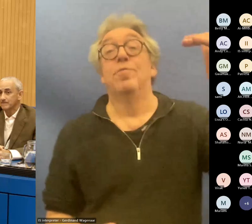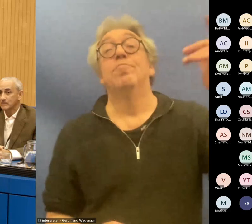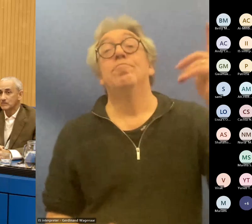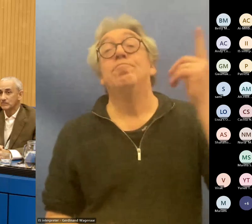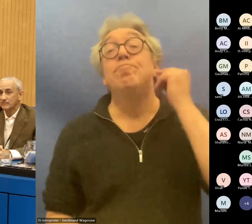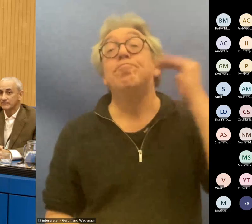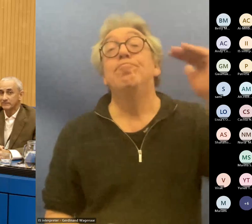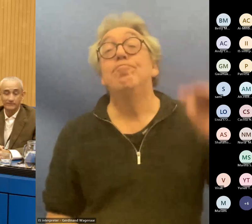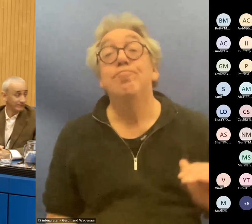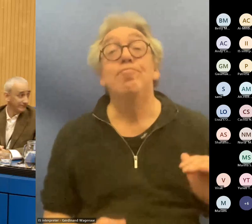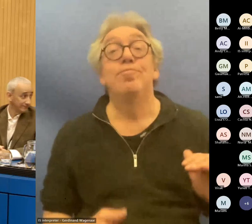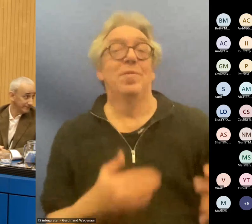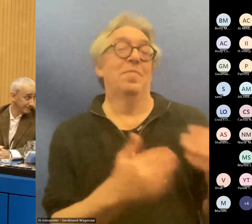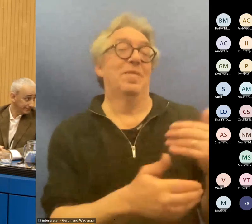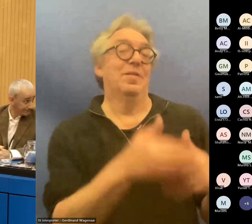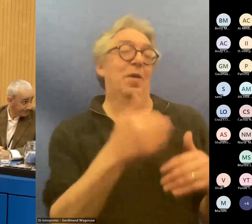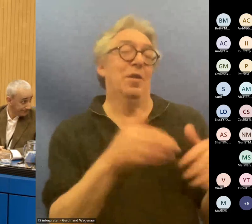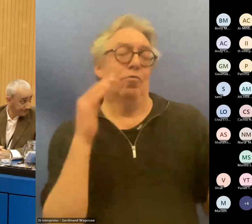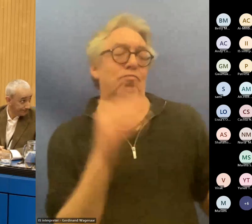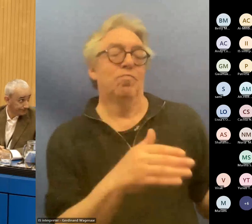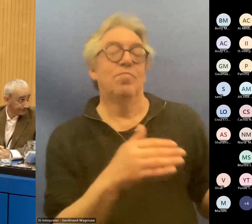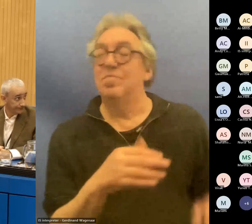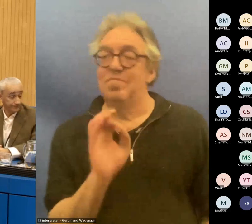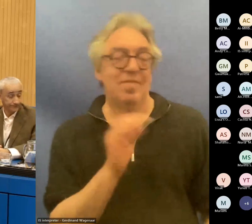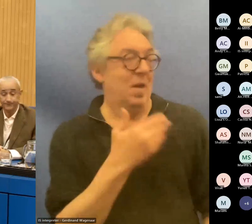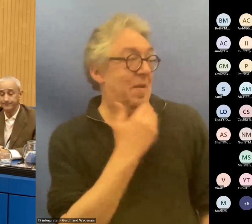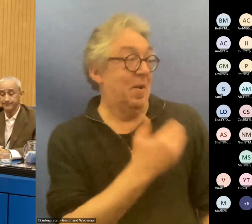you. Wonderful. And Kwai?